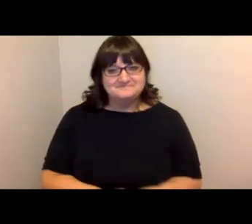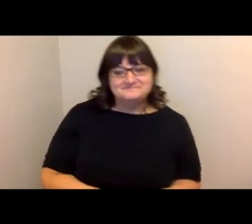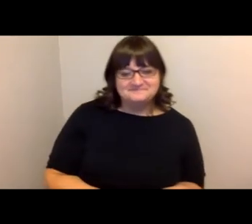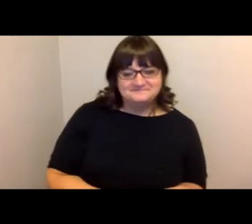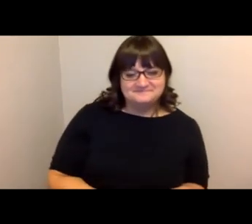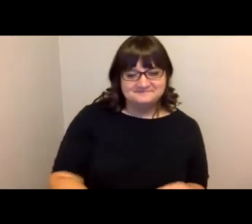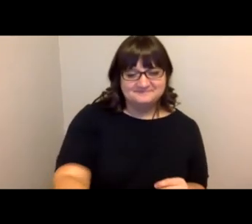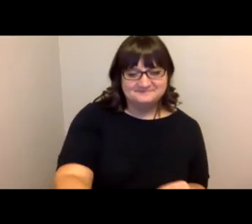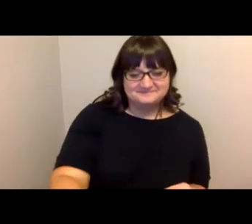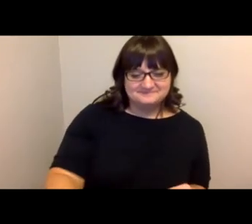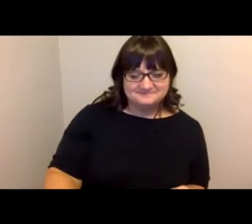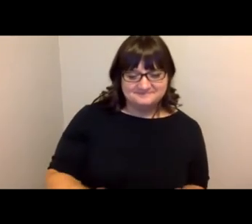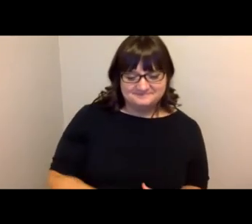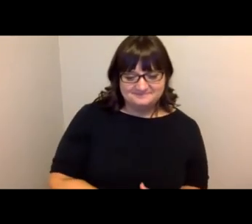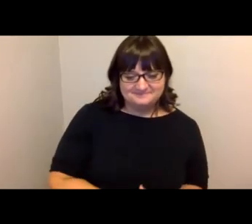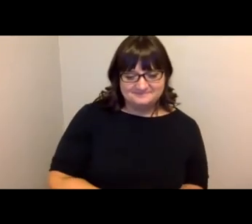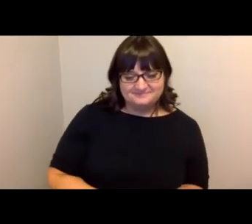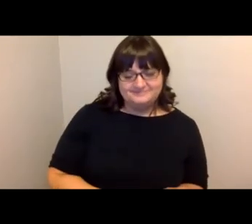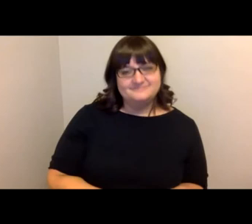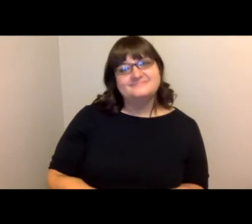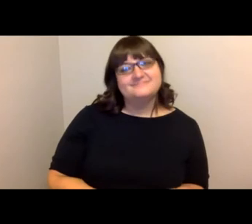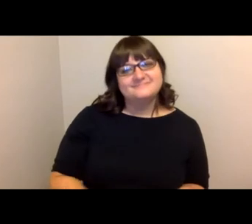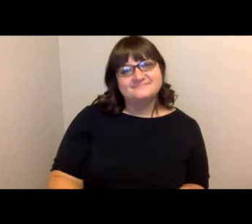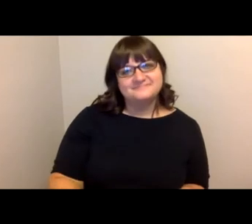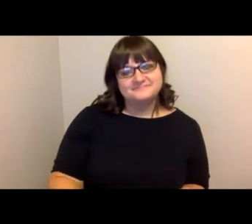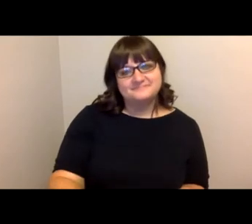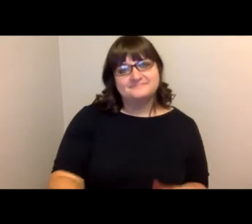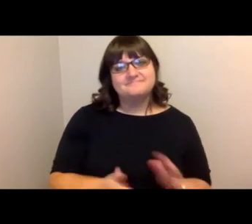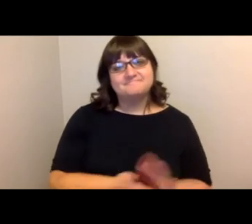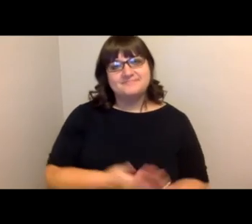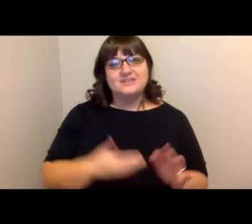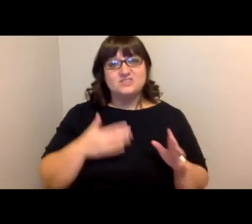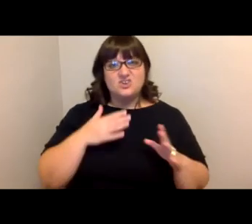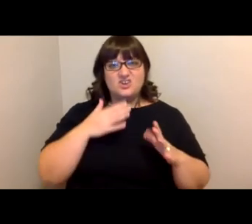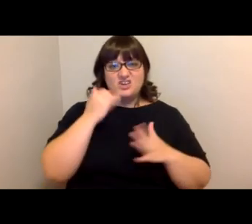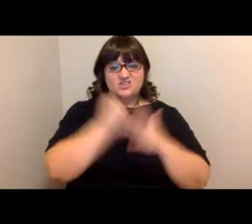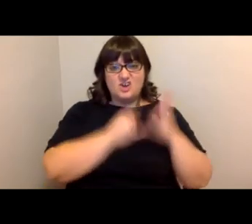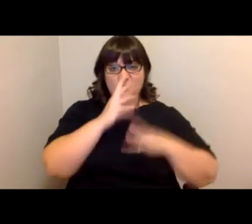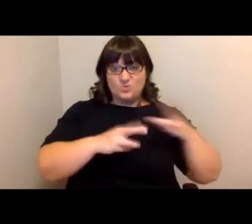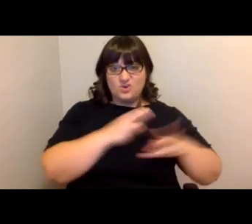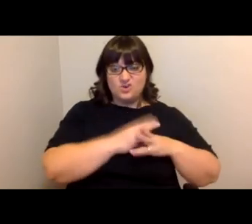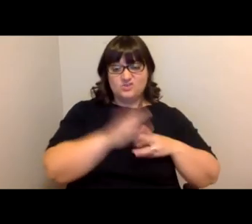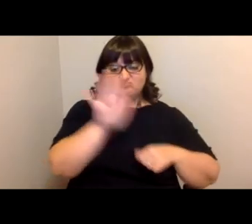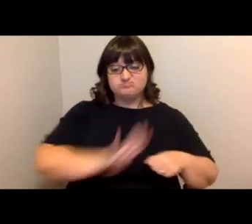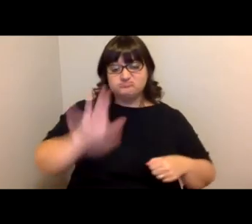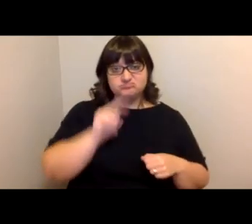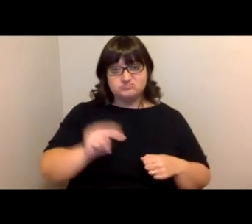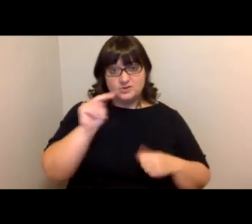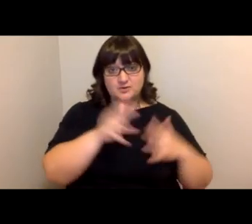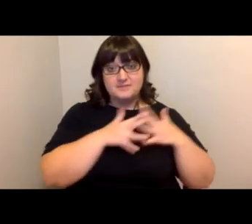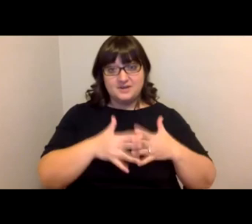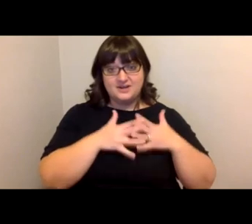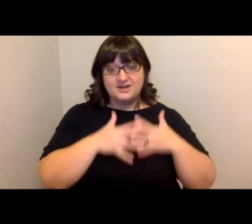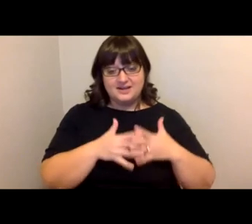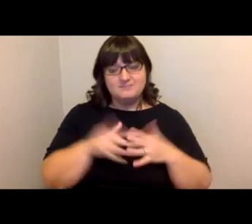Okay, thank you. Amongst the art worlds across Turtle Island, much of 2020 found artists